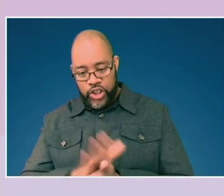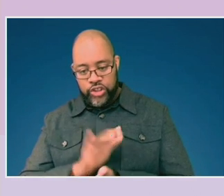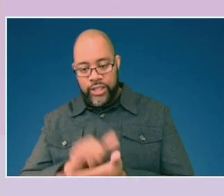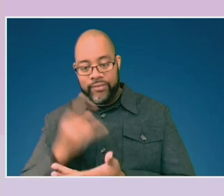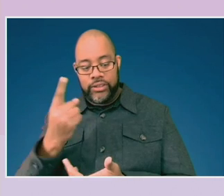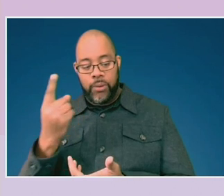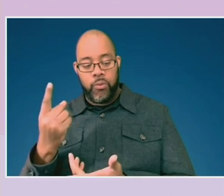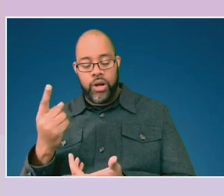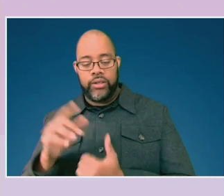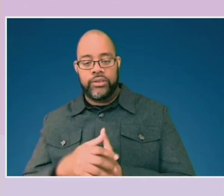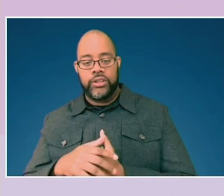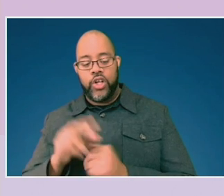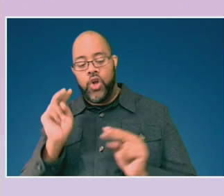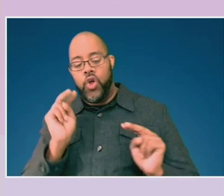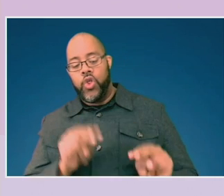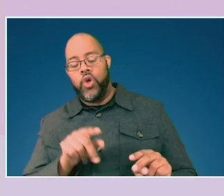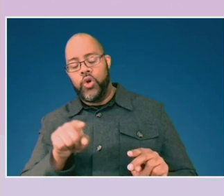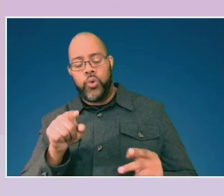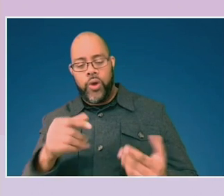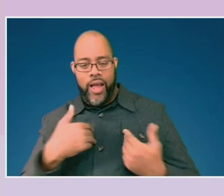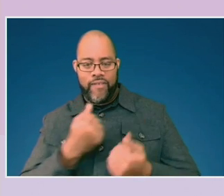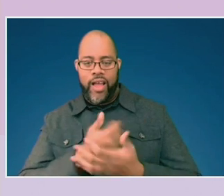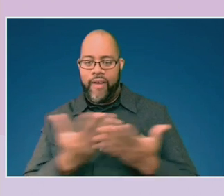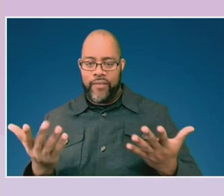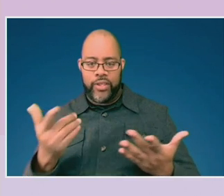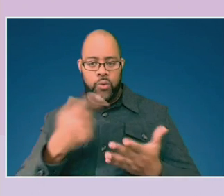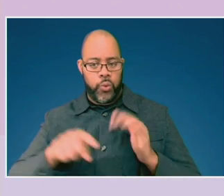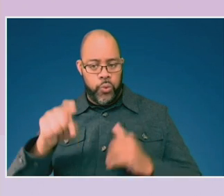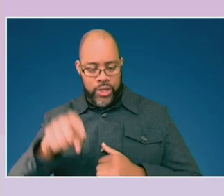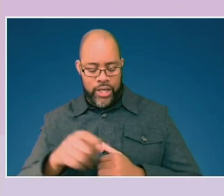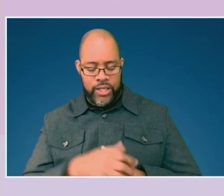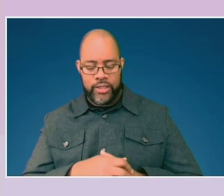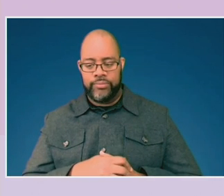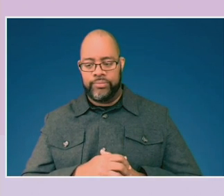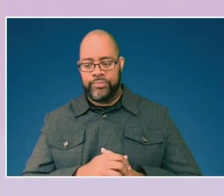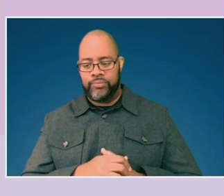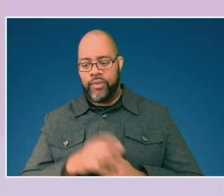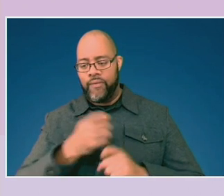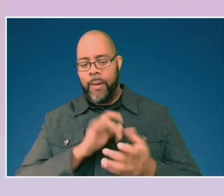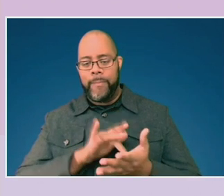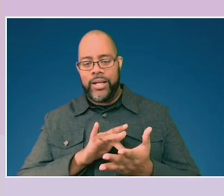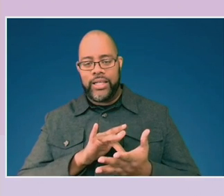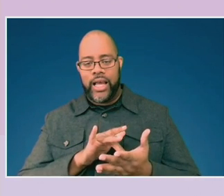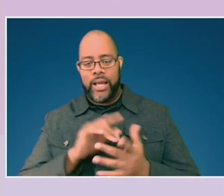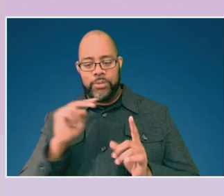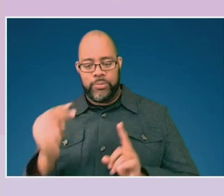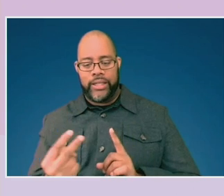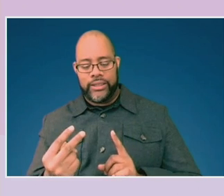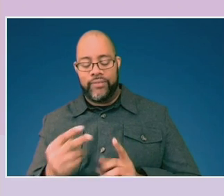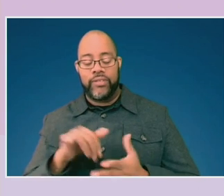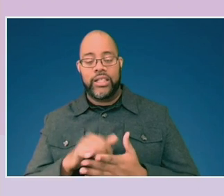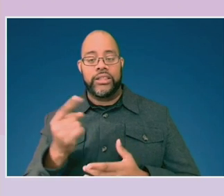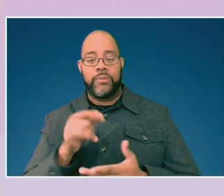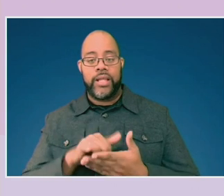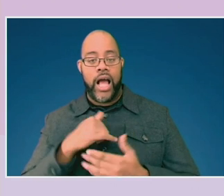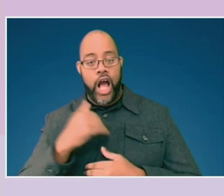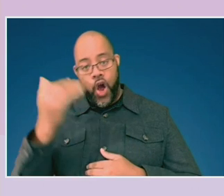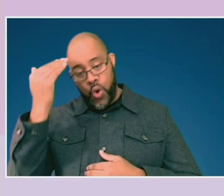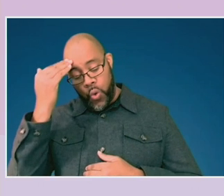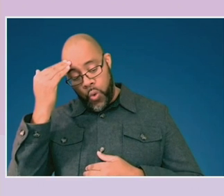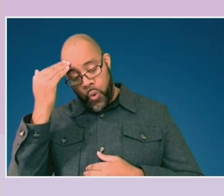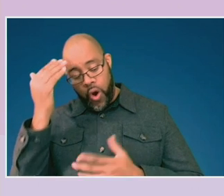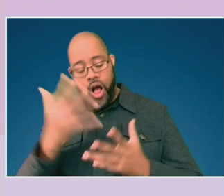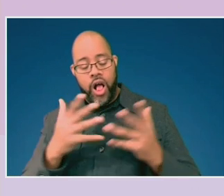to take a look, you would have everything that you needed from a Medicaid perspective, which is something that I know a